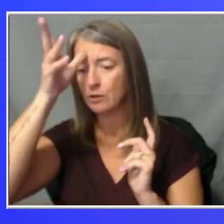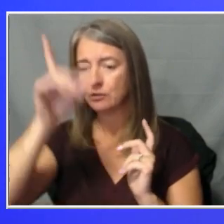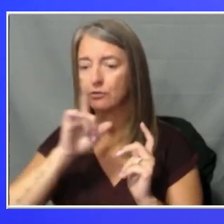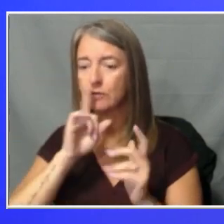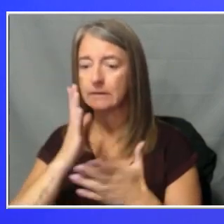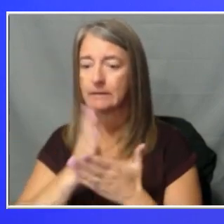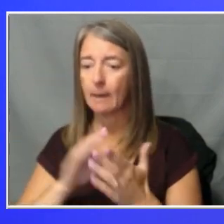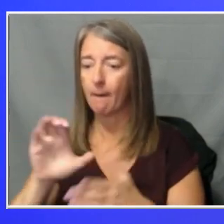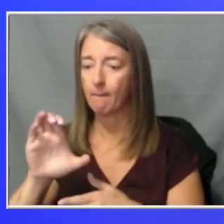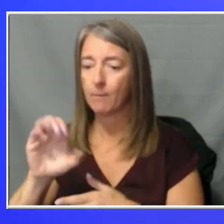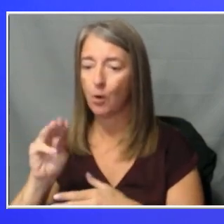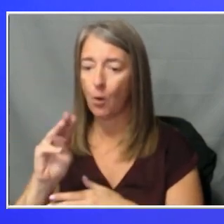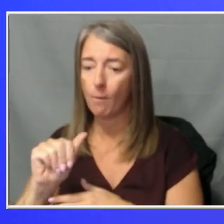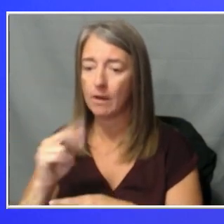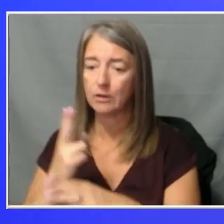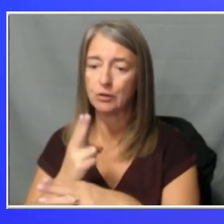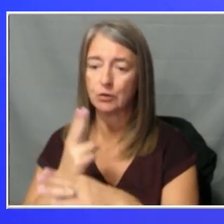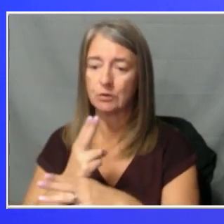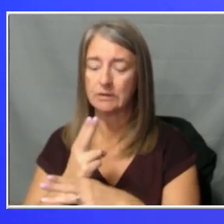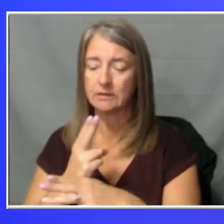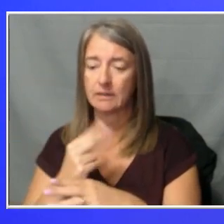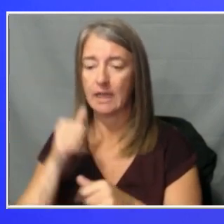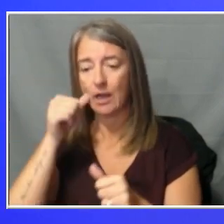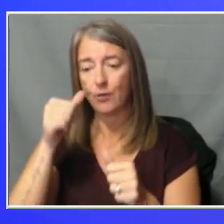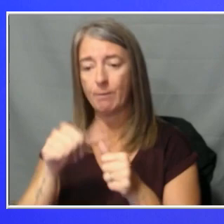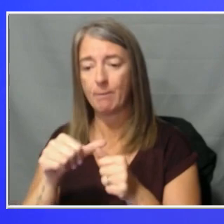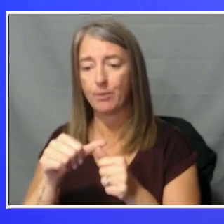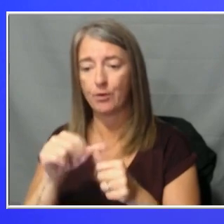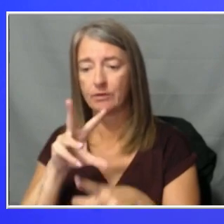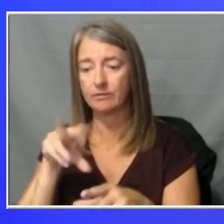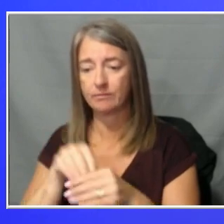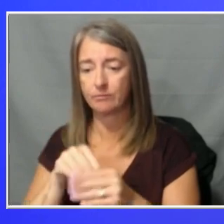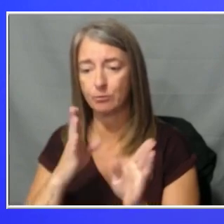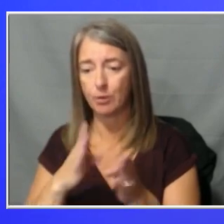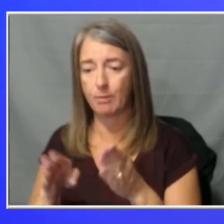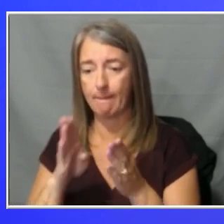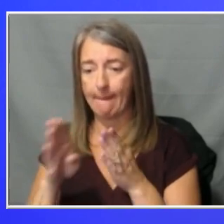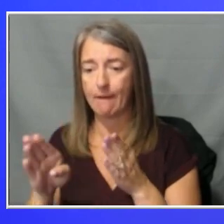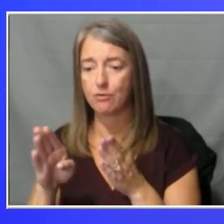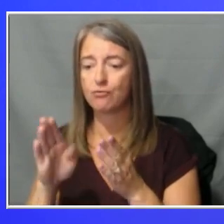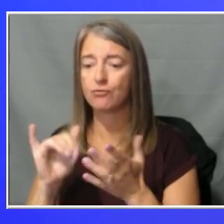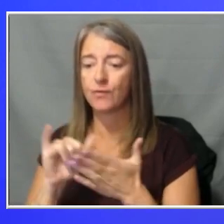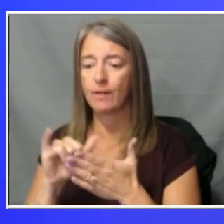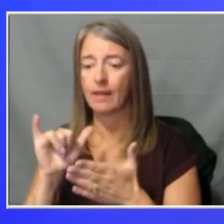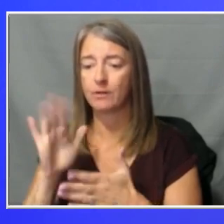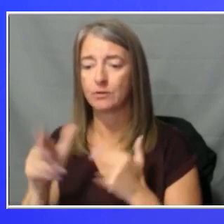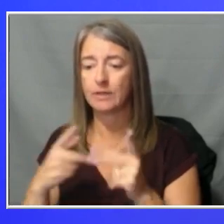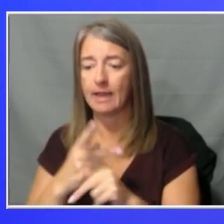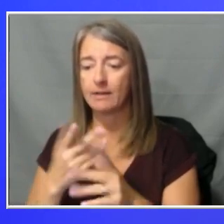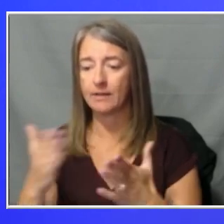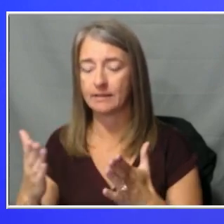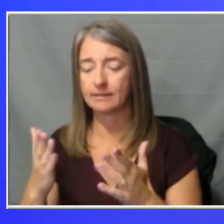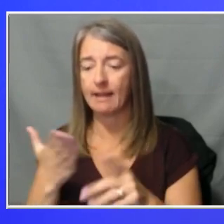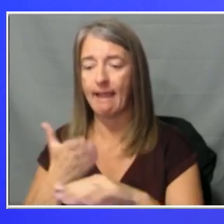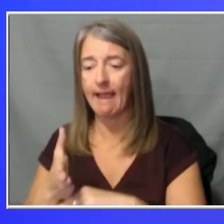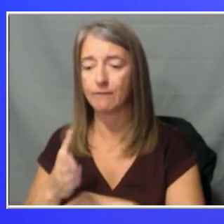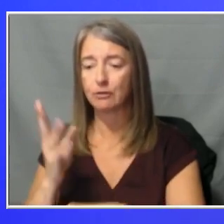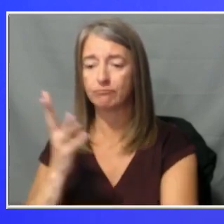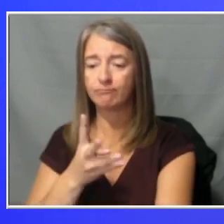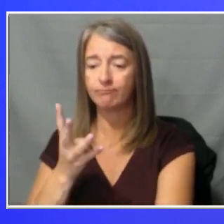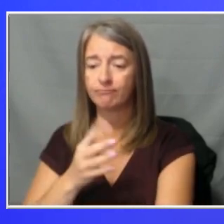comas and whatnot, and so I remember being, really prepared for those kind of things. And after I got the infusion,